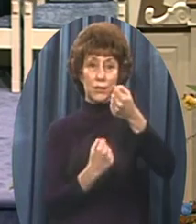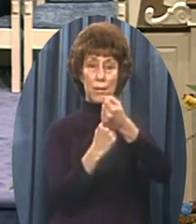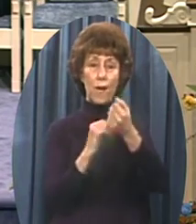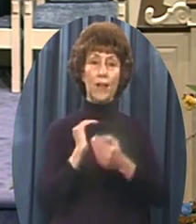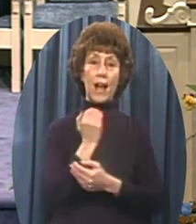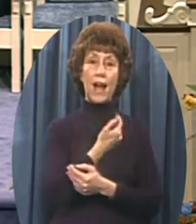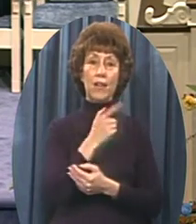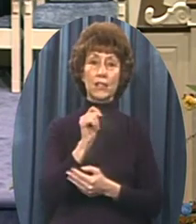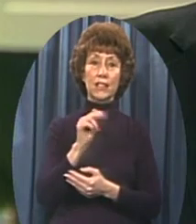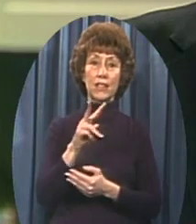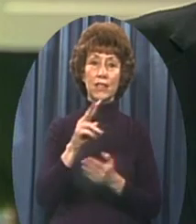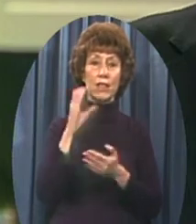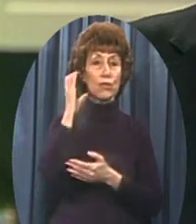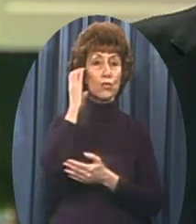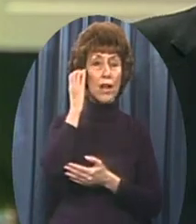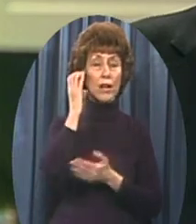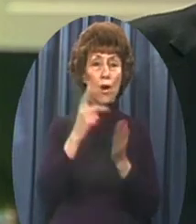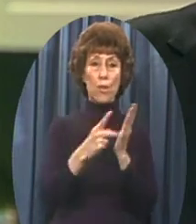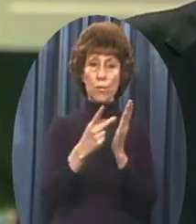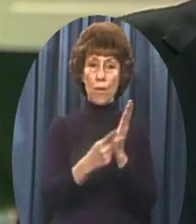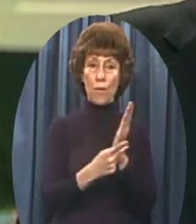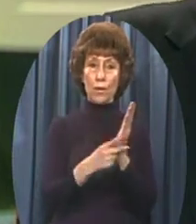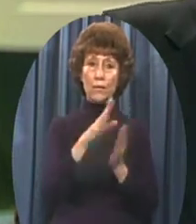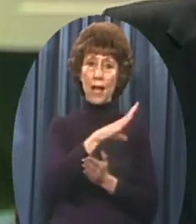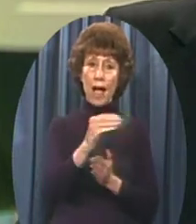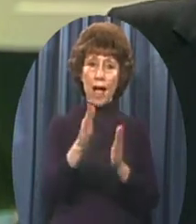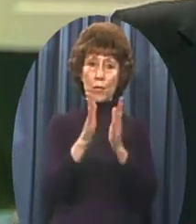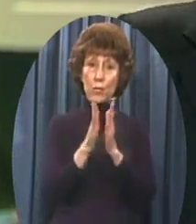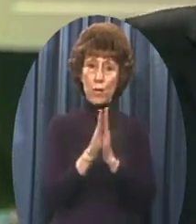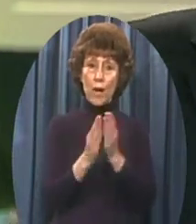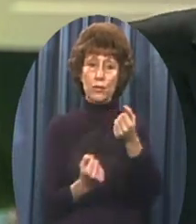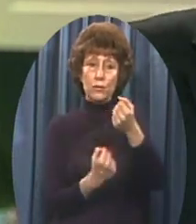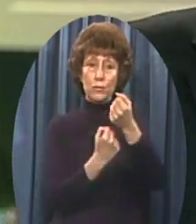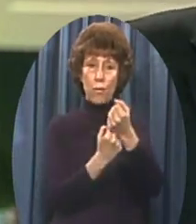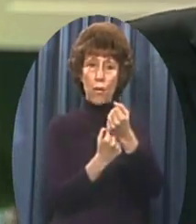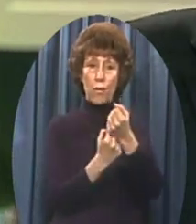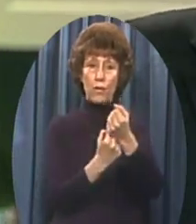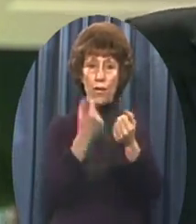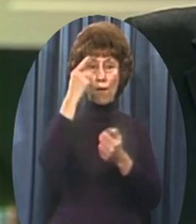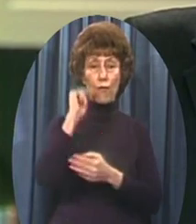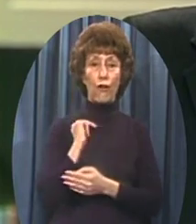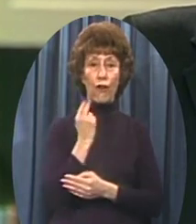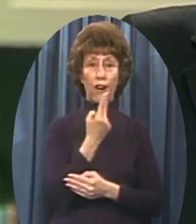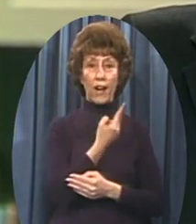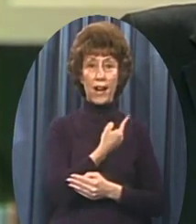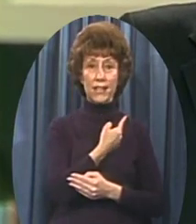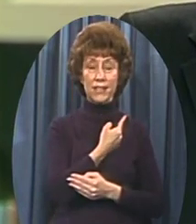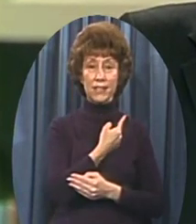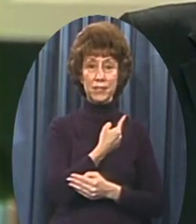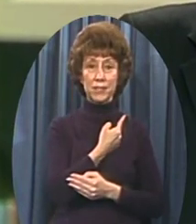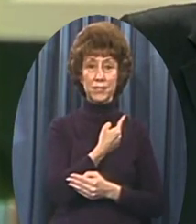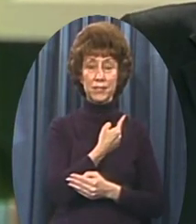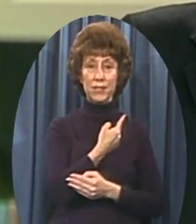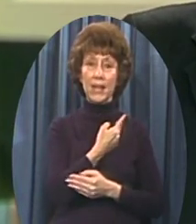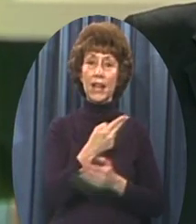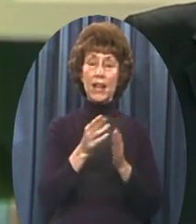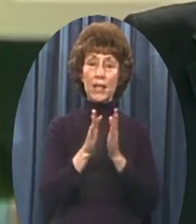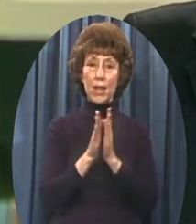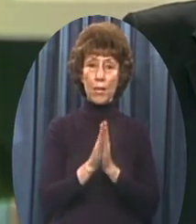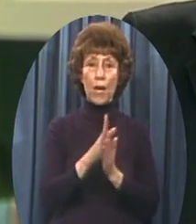radio programs on more television radio stations than any program like ours in